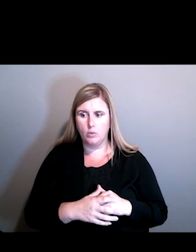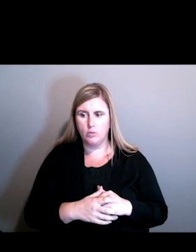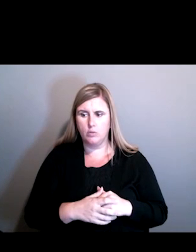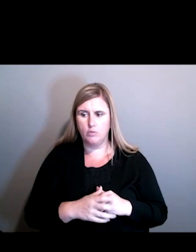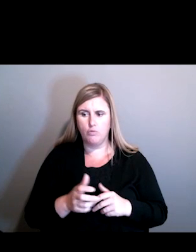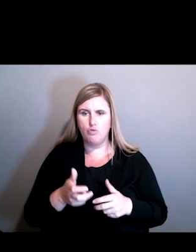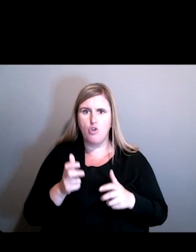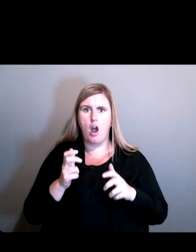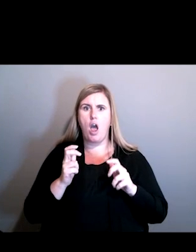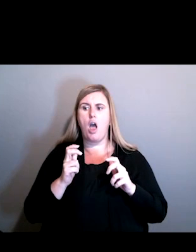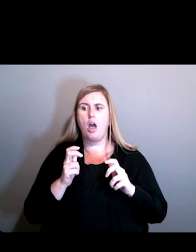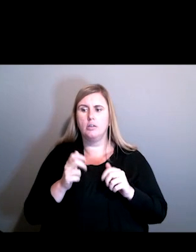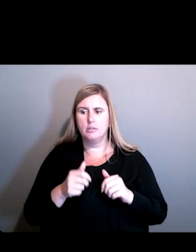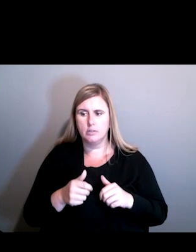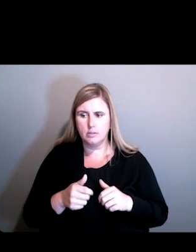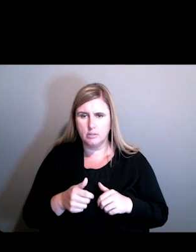Whoa!